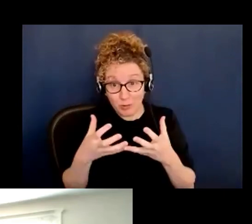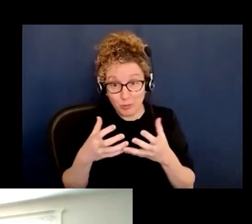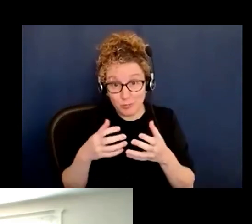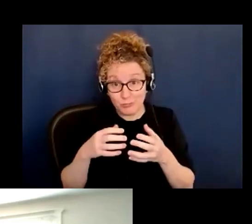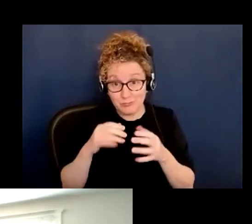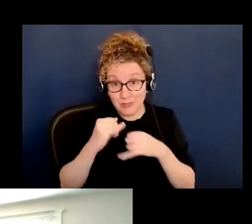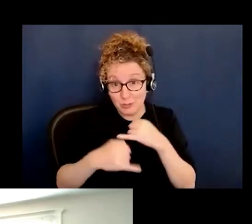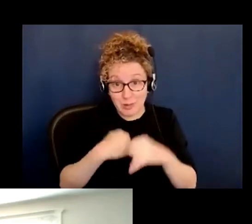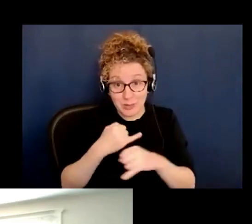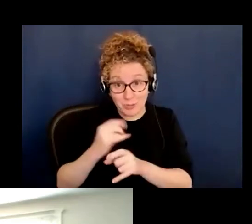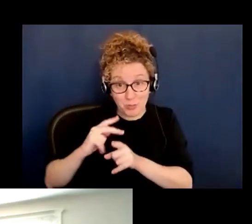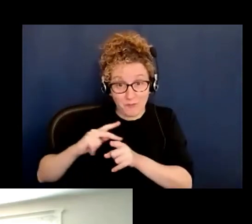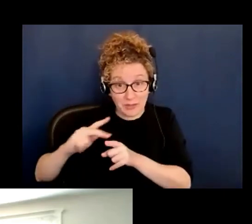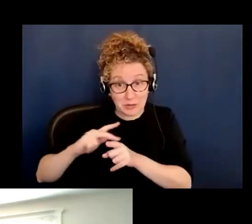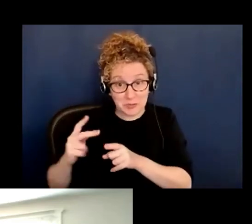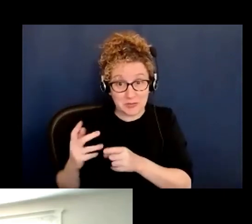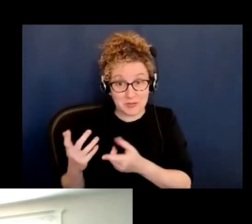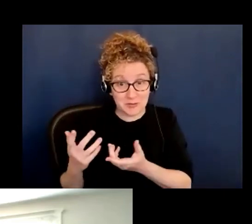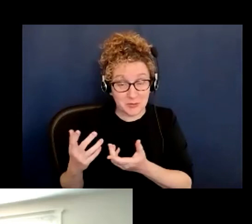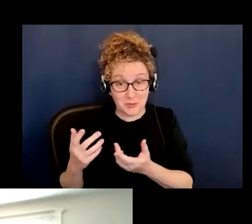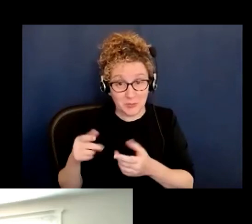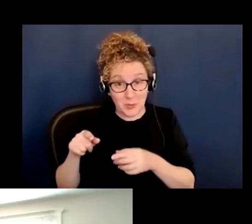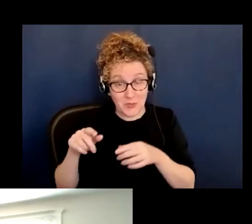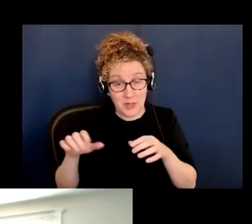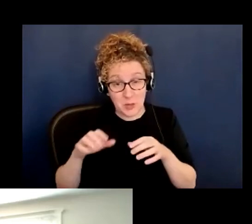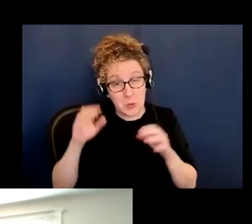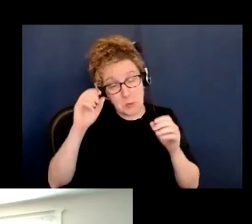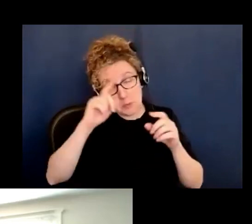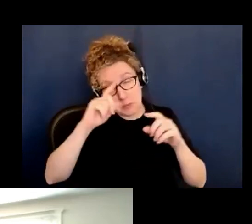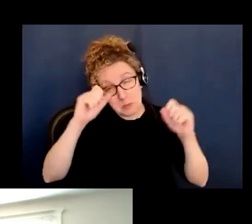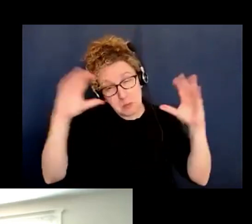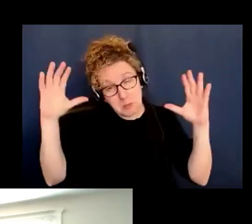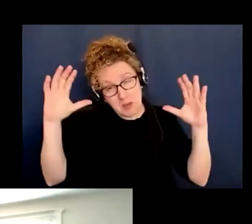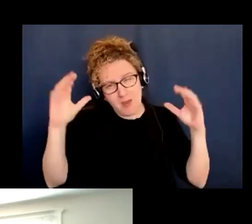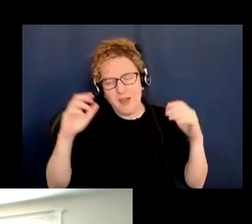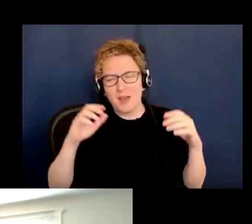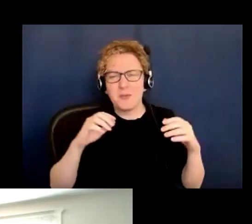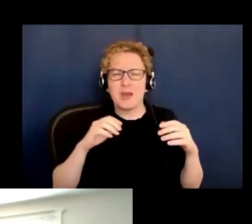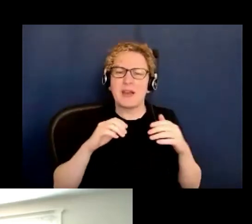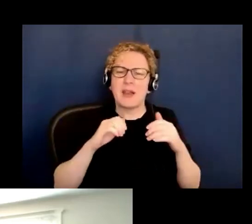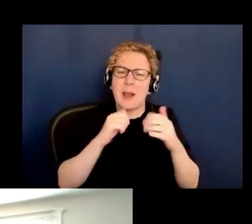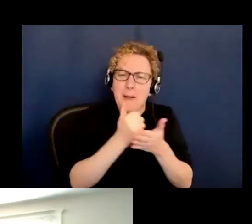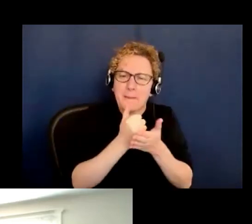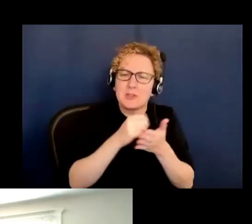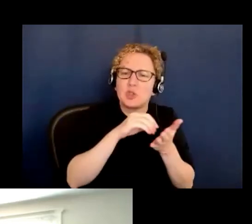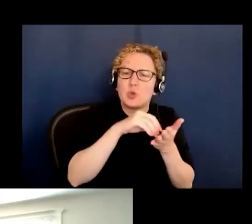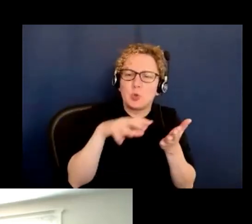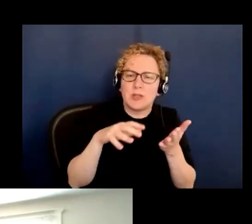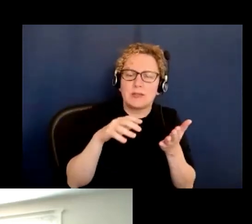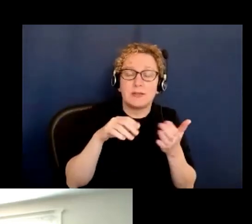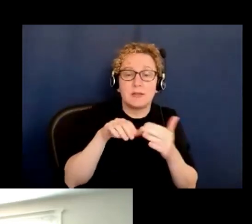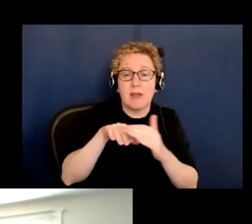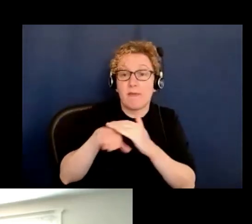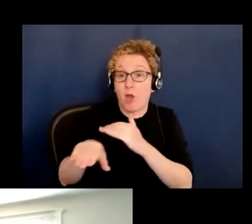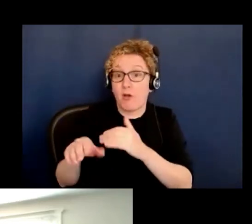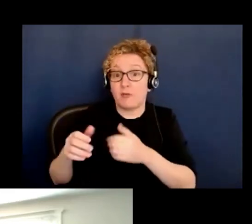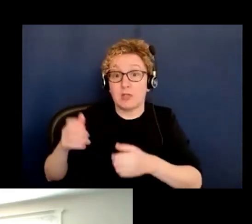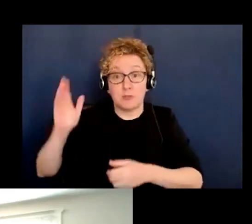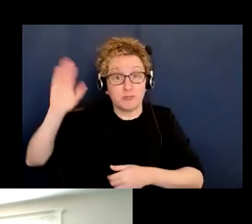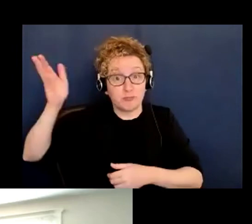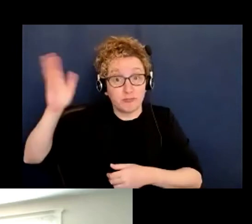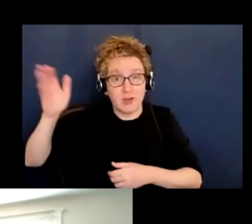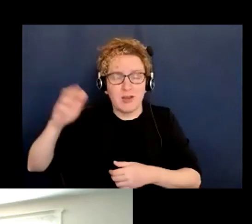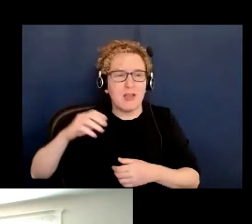professionals? But it also gives them some exposure to this kind of world and to network with people who work in this field and who live and breathe